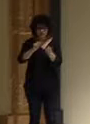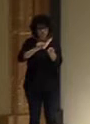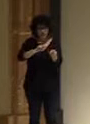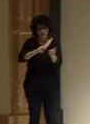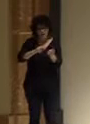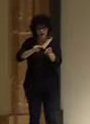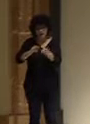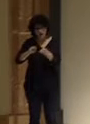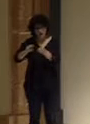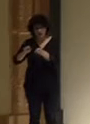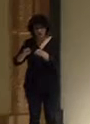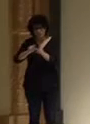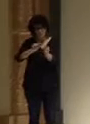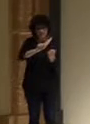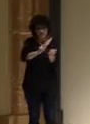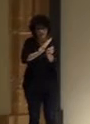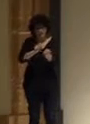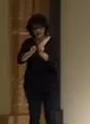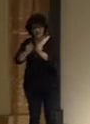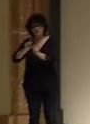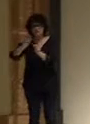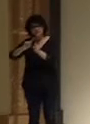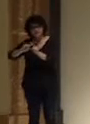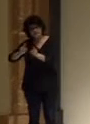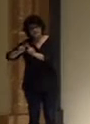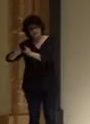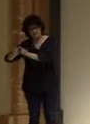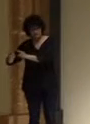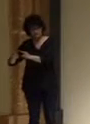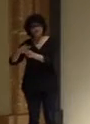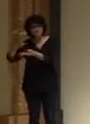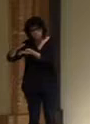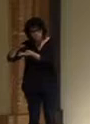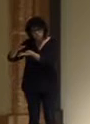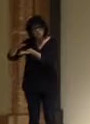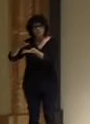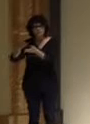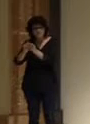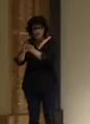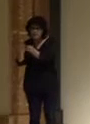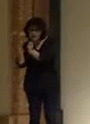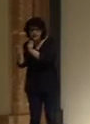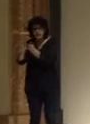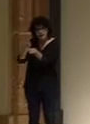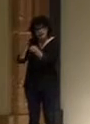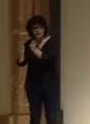We will discuss this strategy during the talks and listens on Saturday